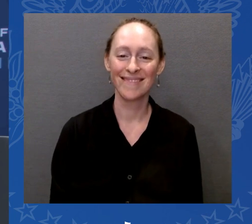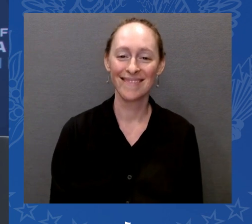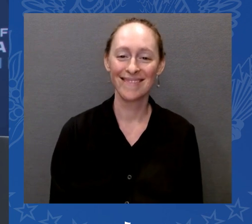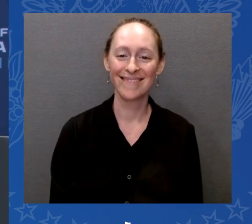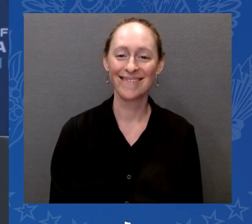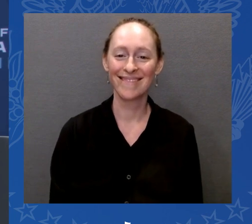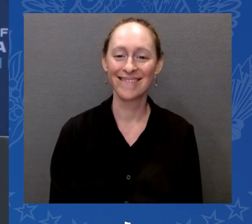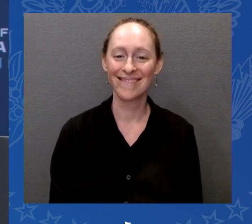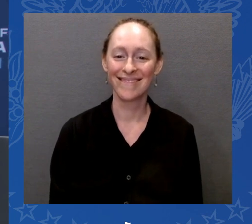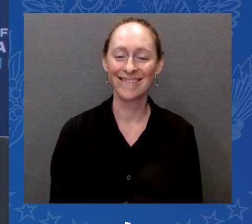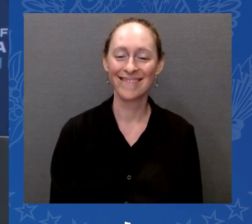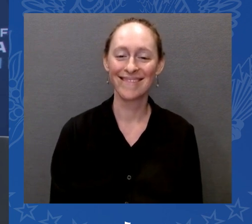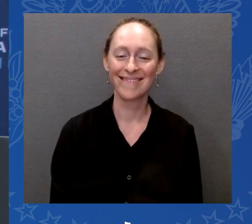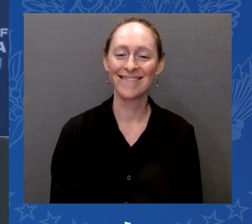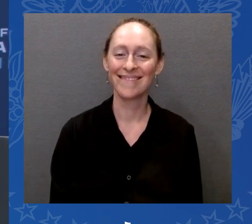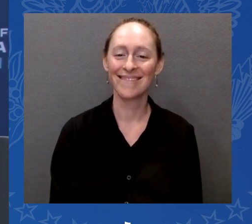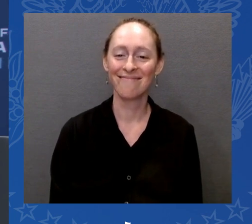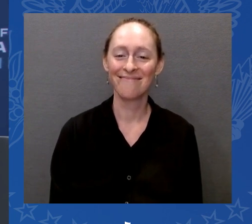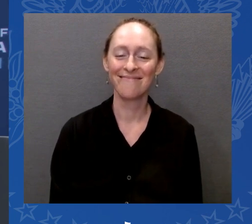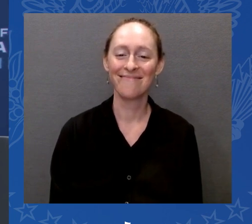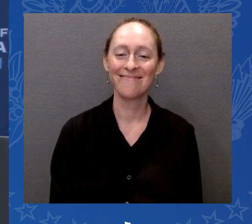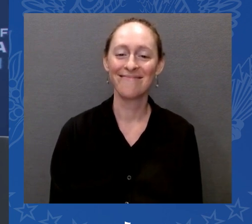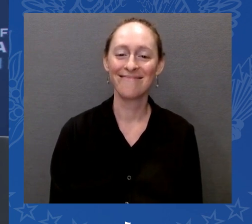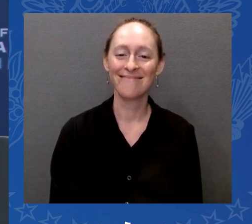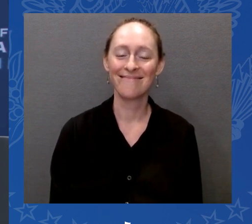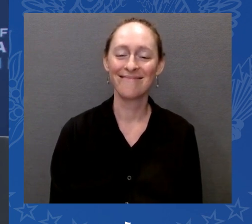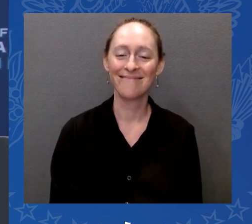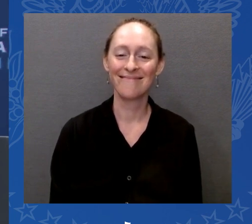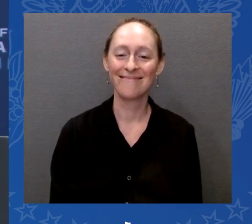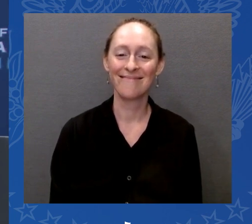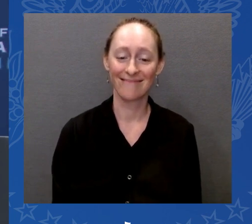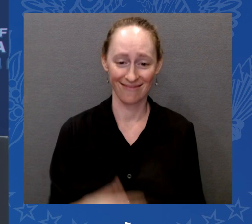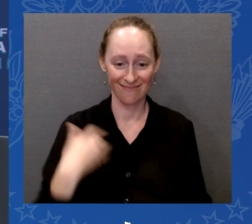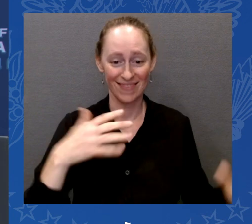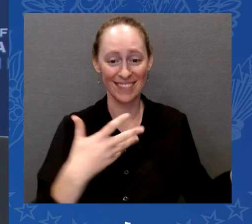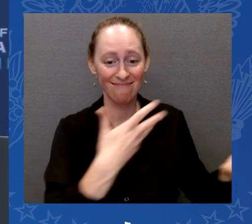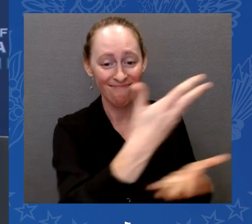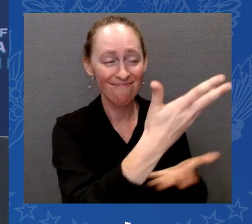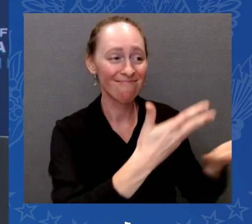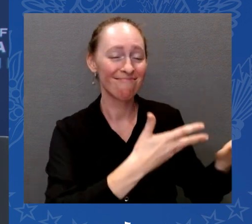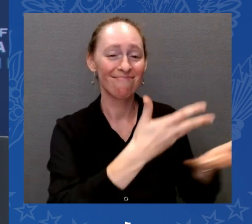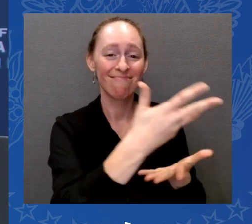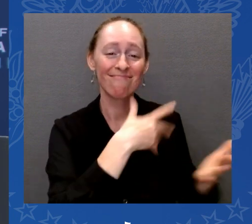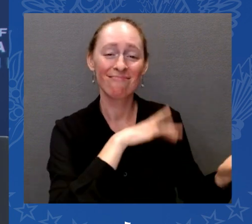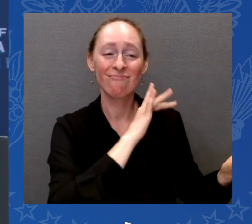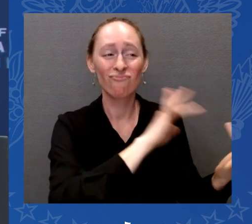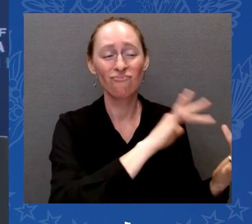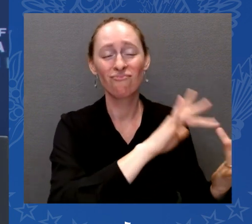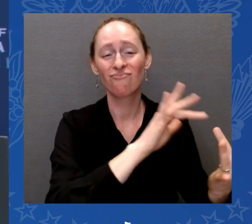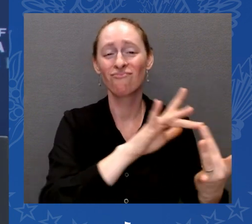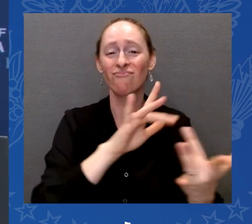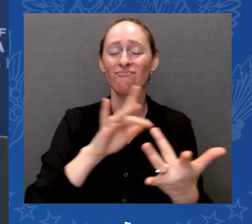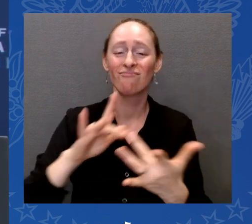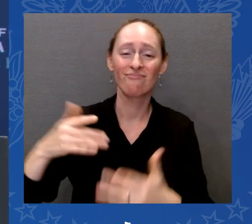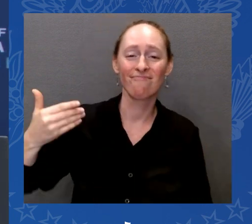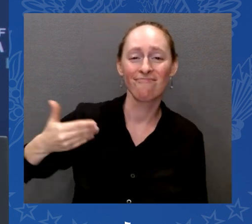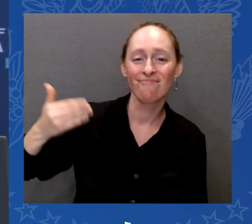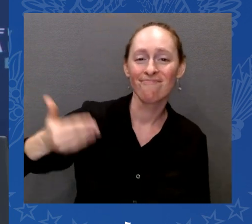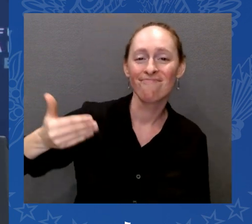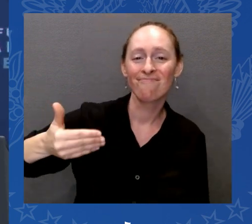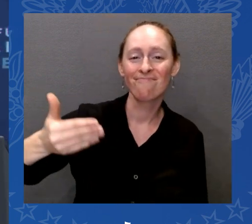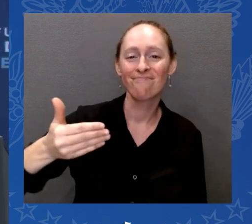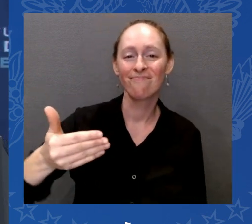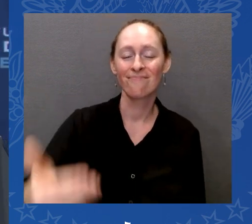And I talk to these folks all the time and meet with them all the time. And they want to know, are we going to be